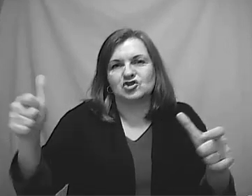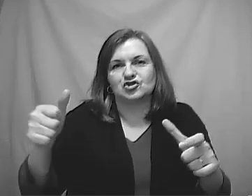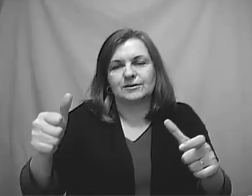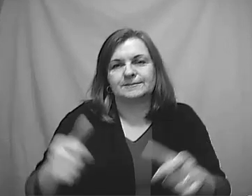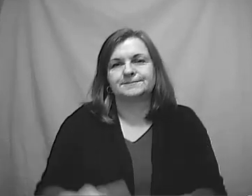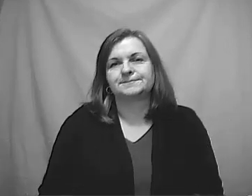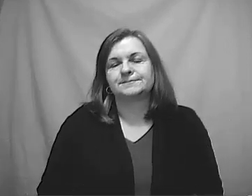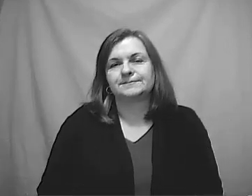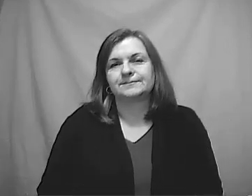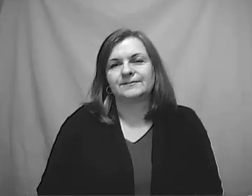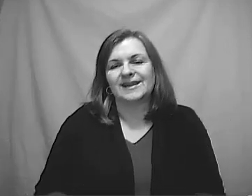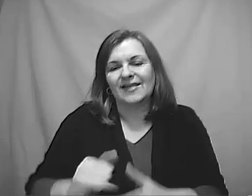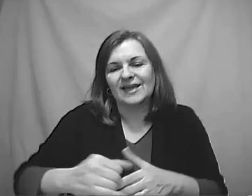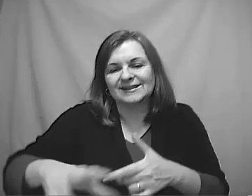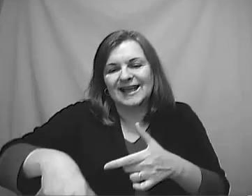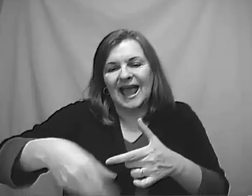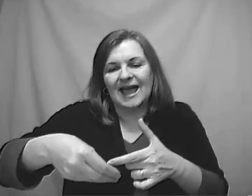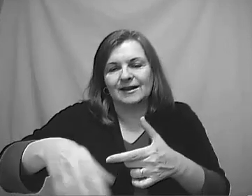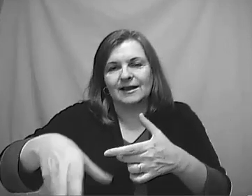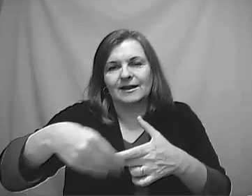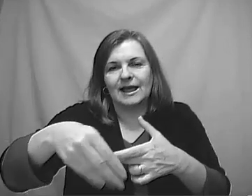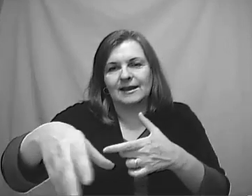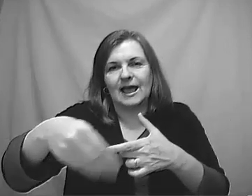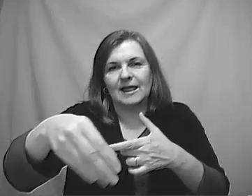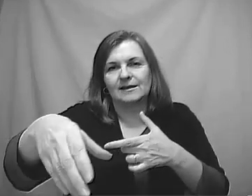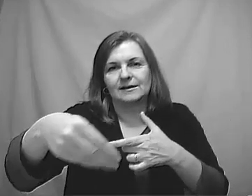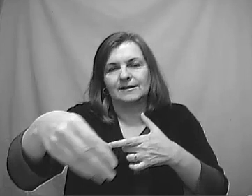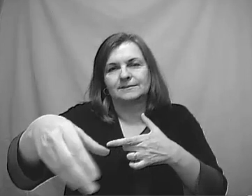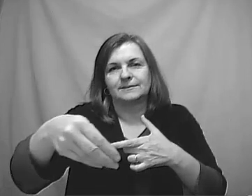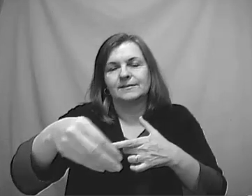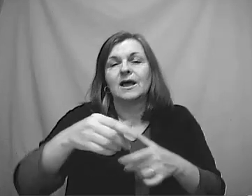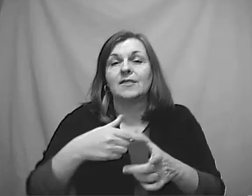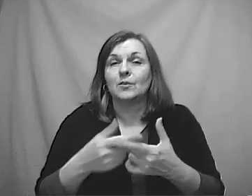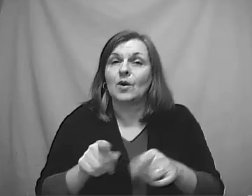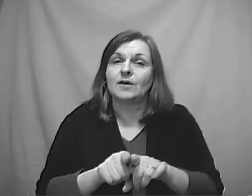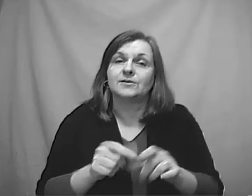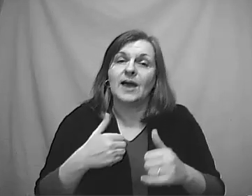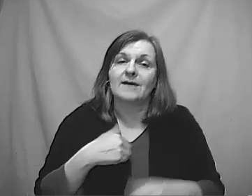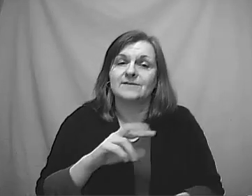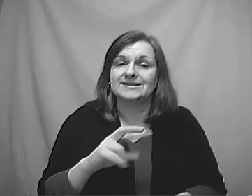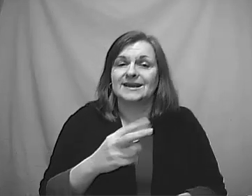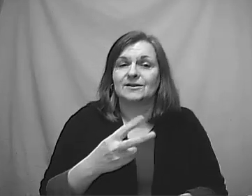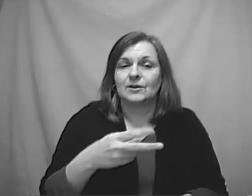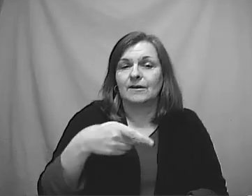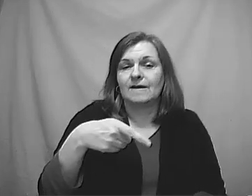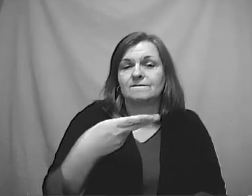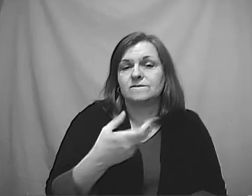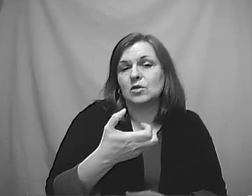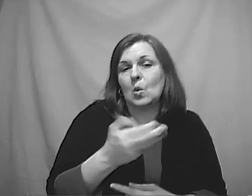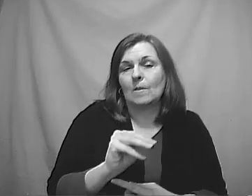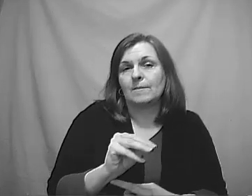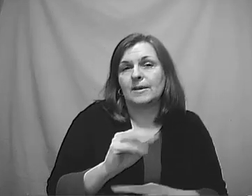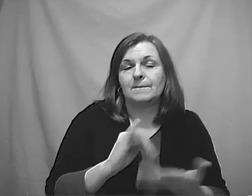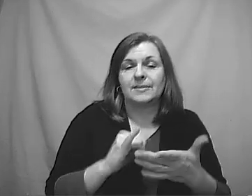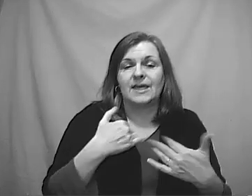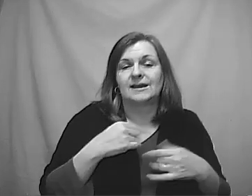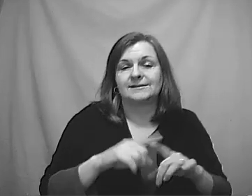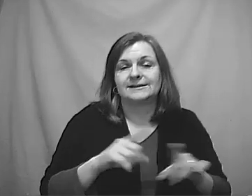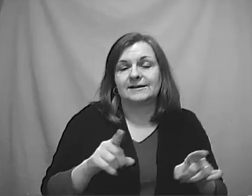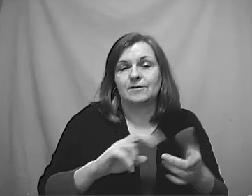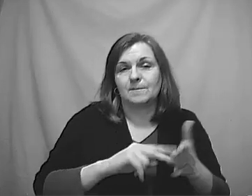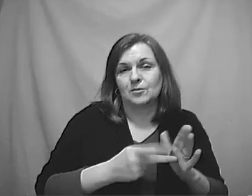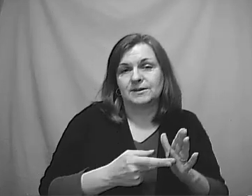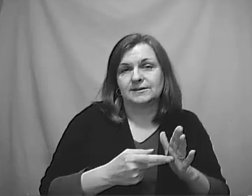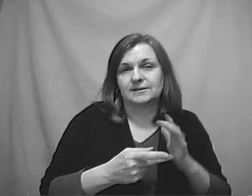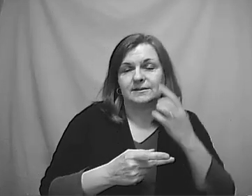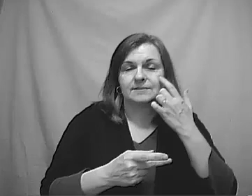and getting larger and larger and larger. So it's adding to it. Now, we also have secondary phloem, but it has a